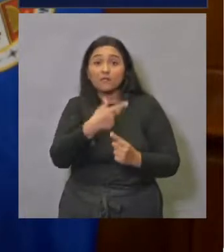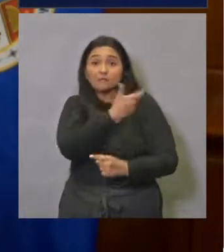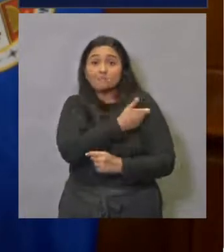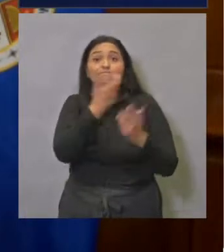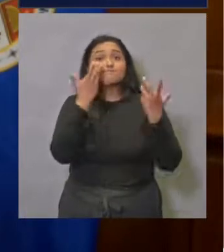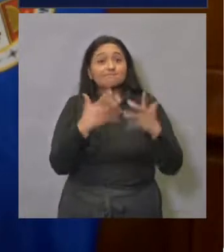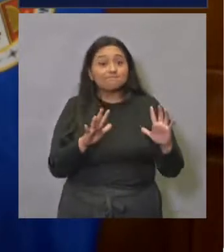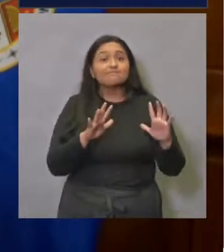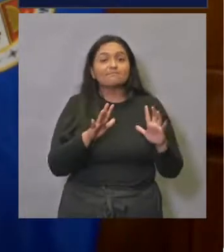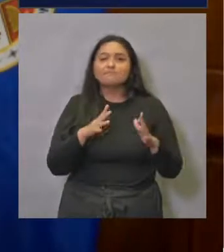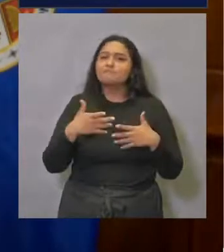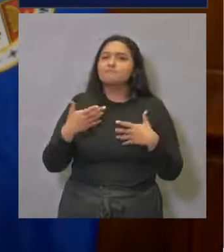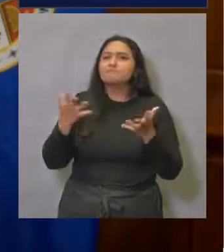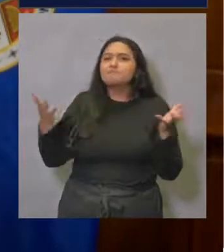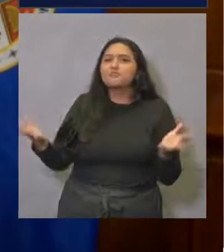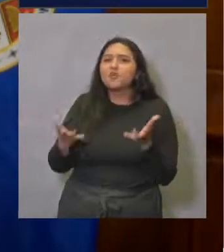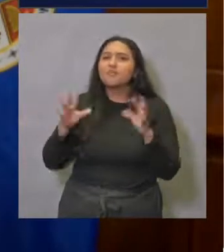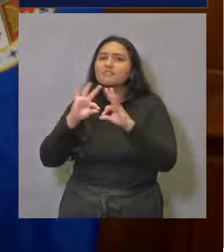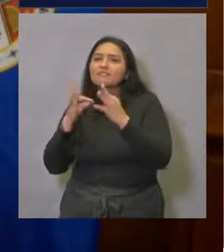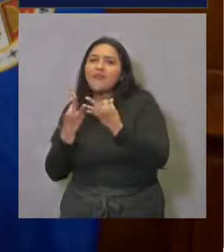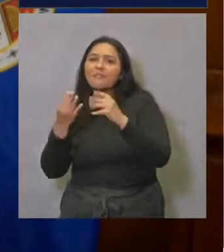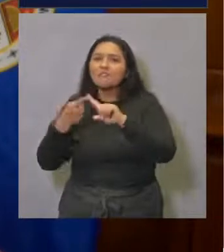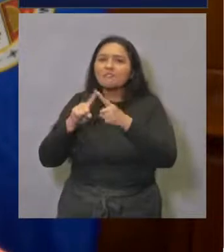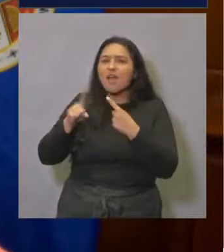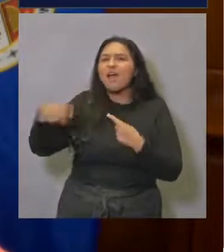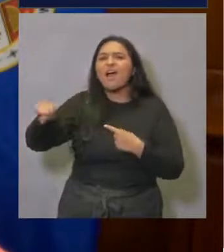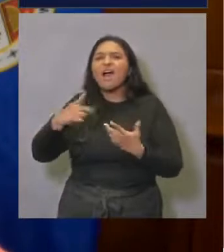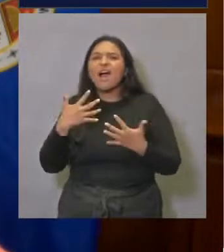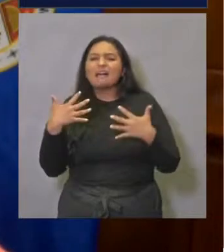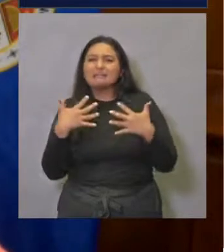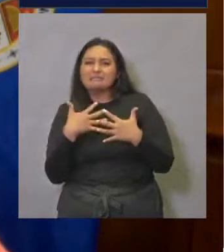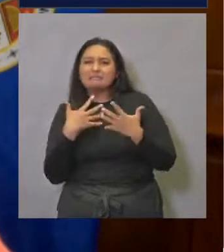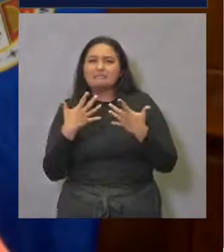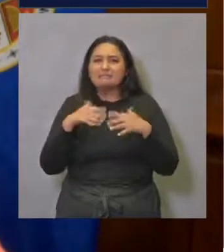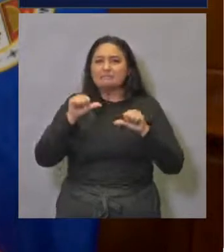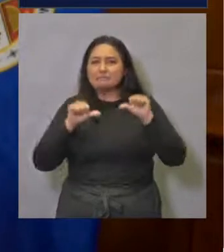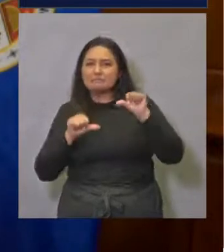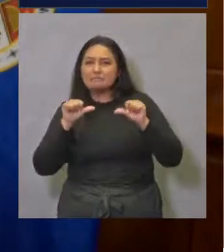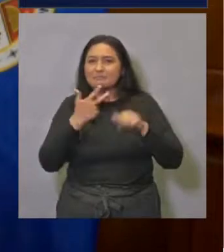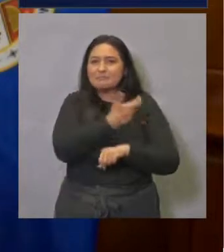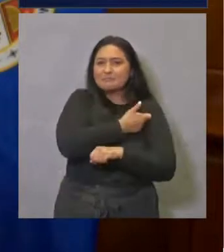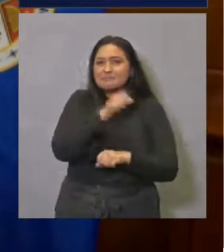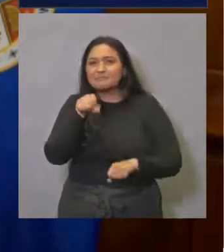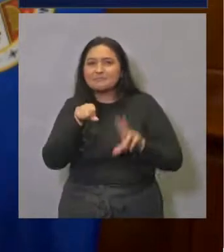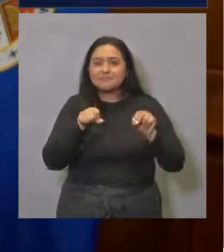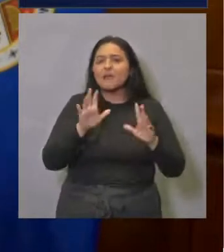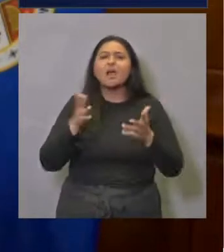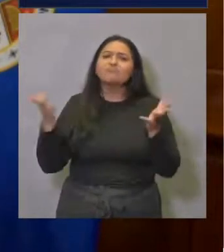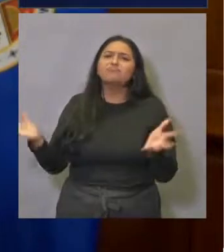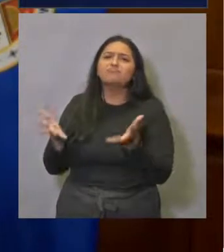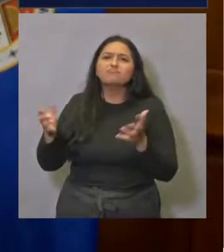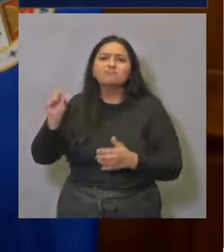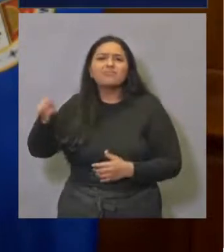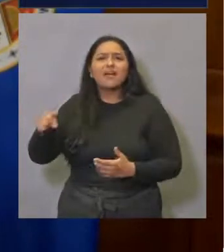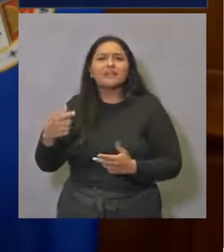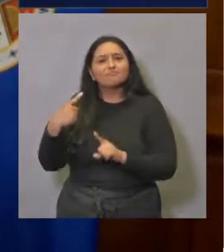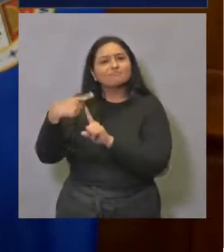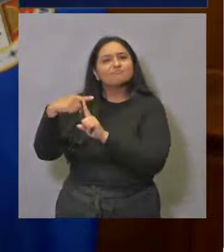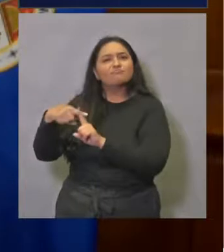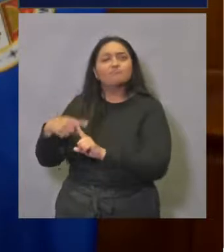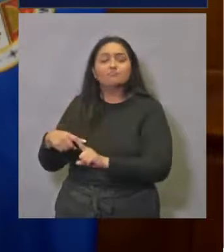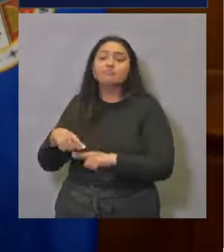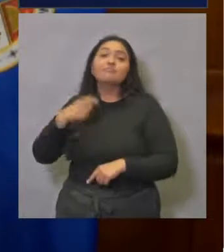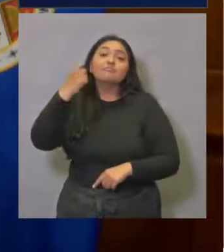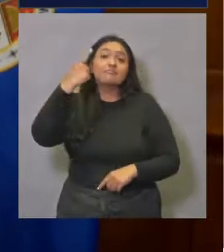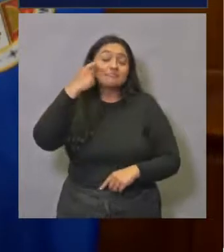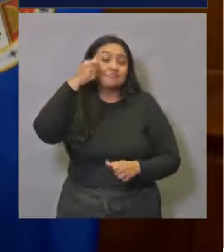may still be hesitant in getting the vaccine, to get vaccinated. But remember, you're not considered fully vaccinated until 2